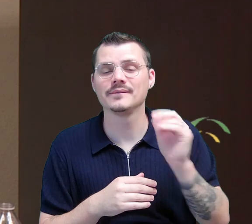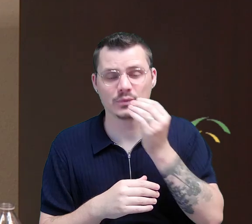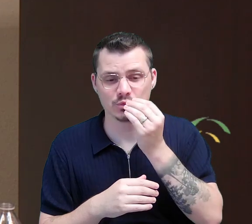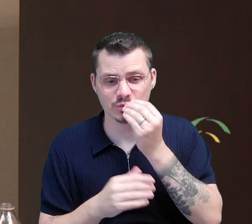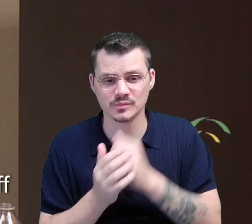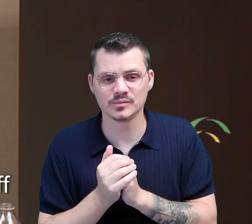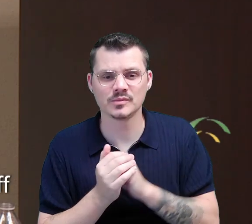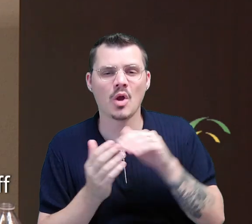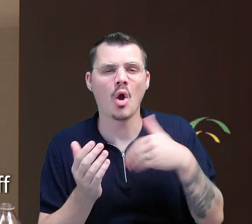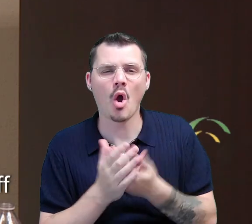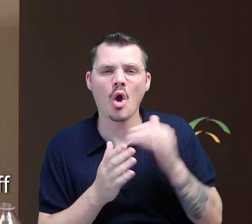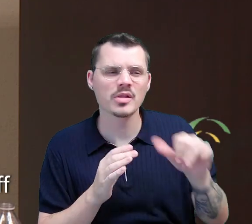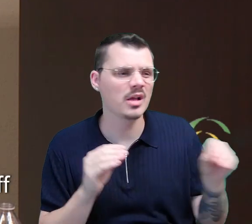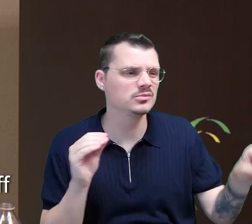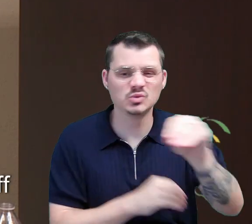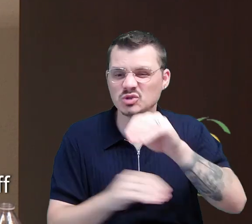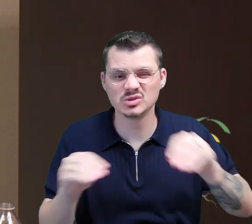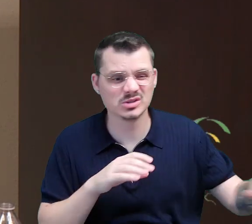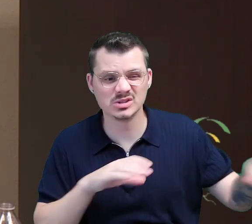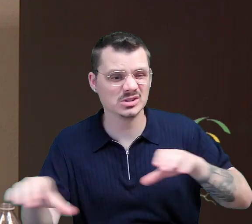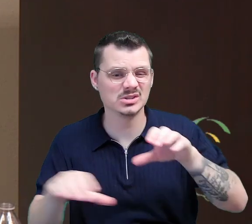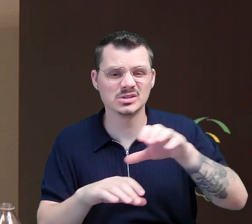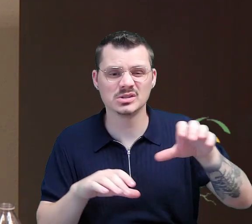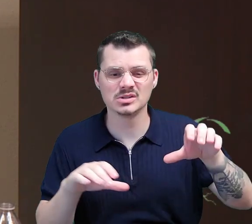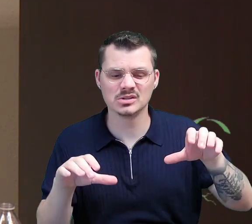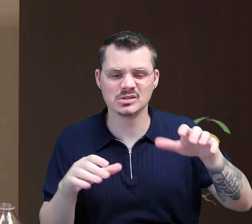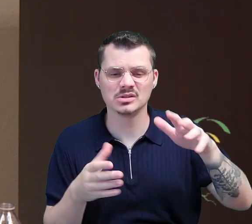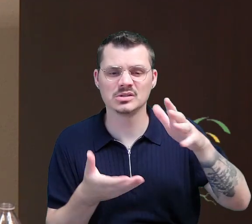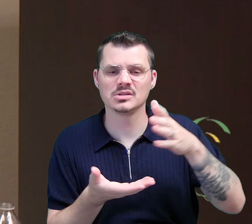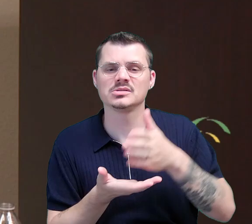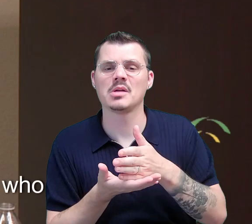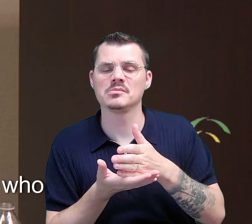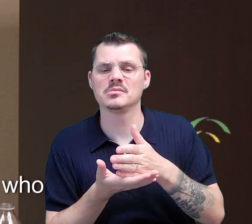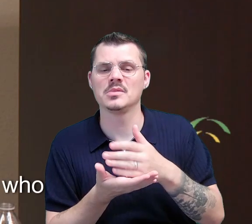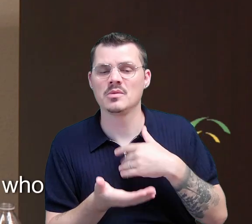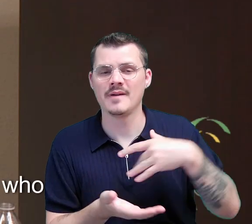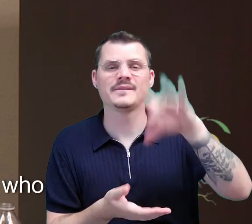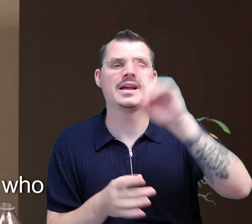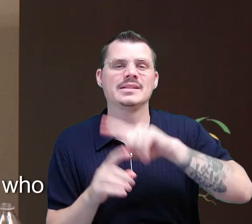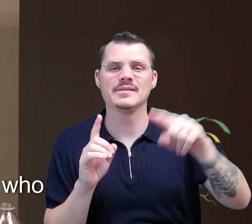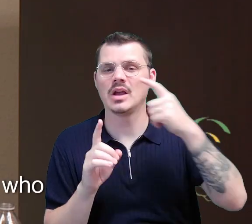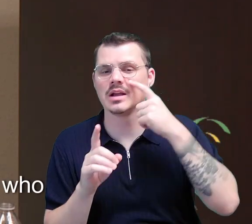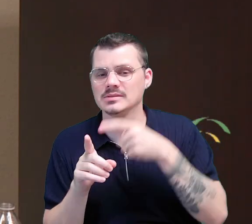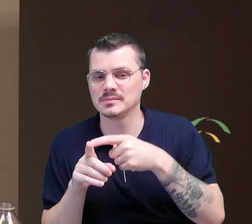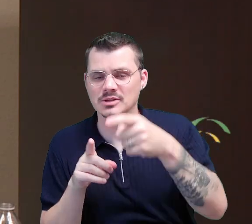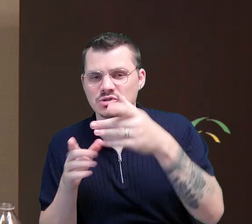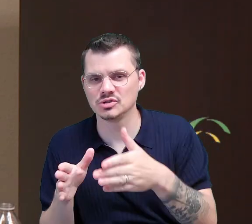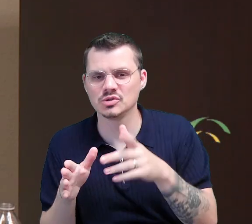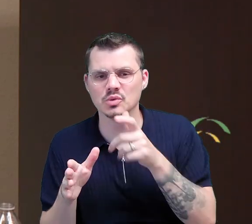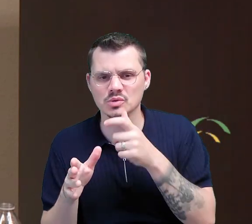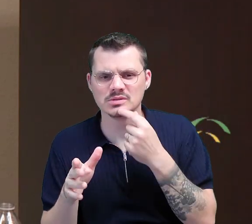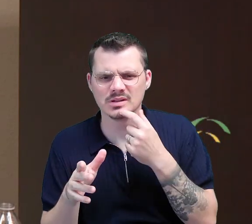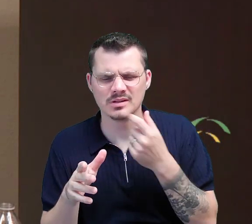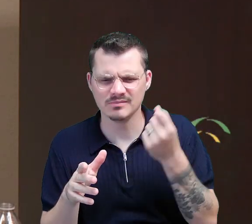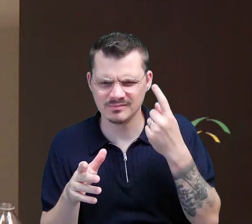foods, all this shoving people around stuff stopped. We found a different ophthalmologist who said, well, it